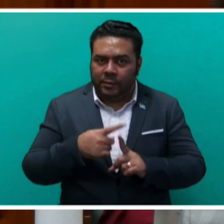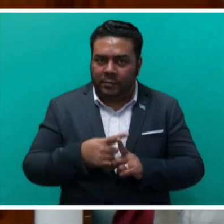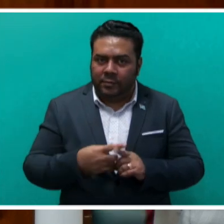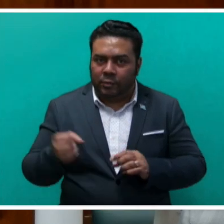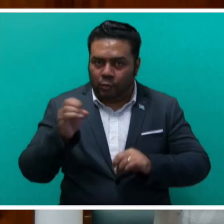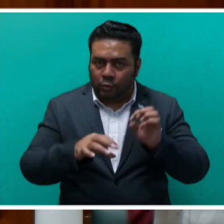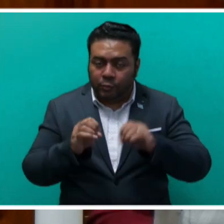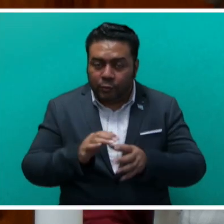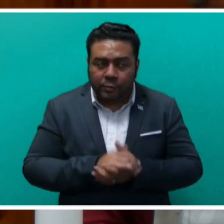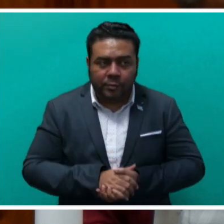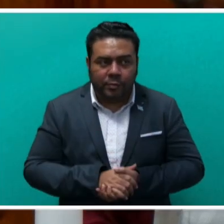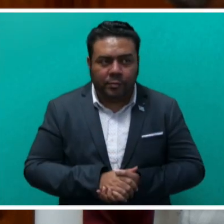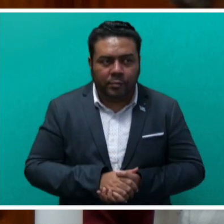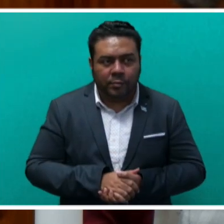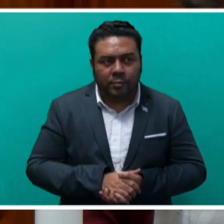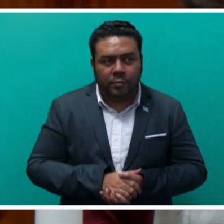contributions.